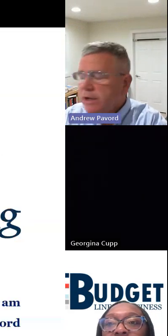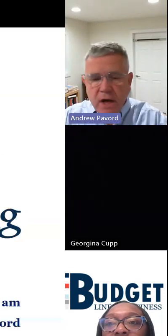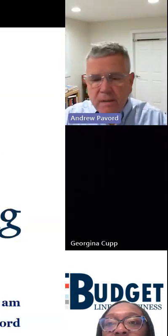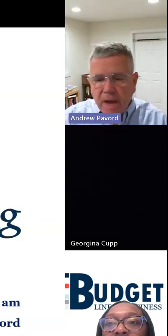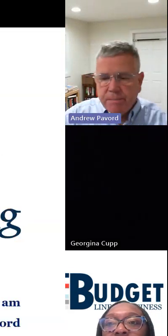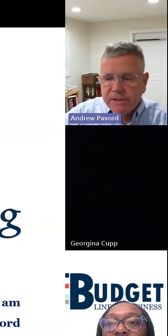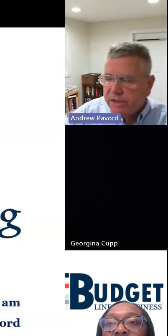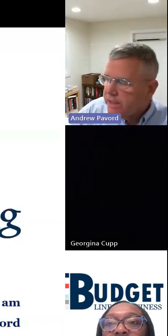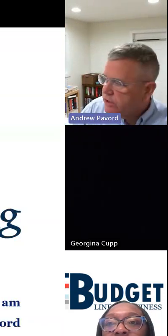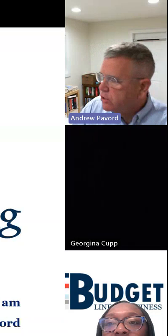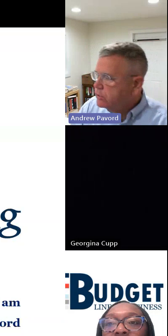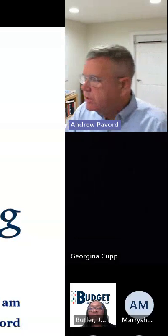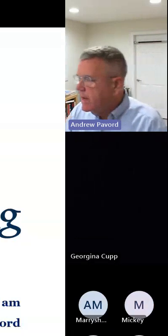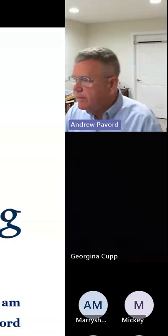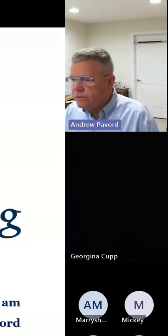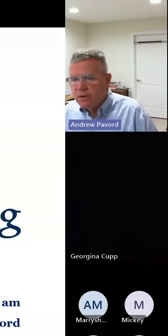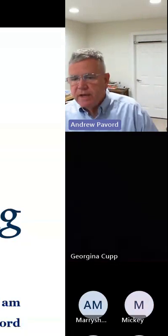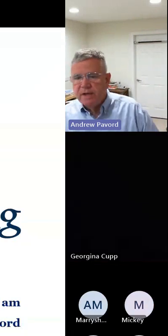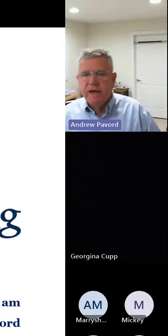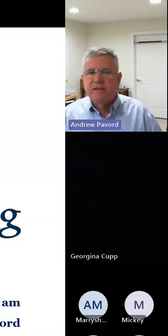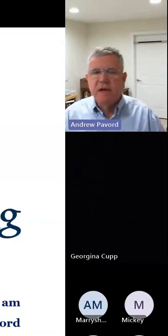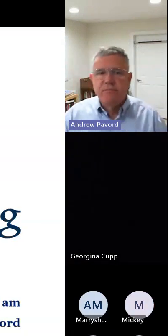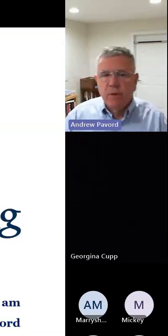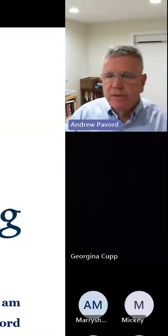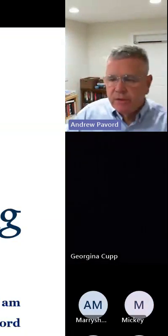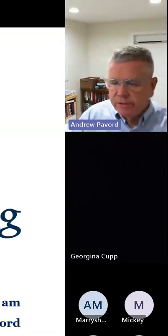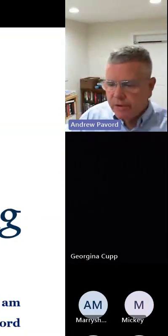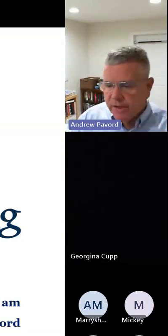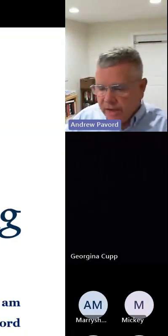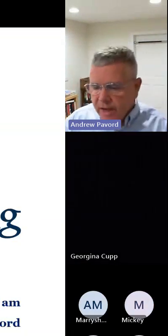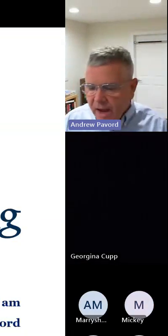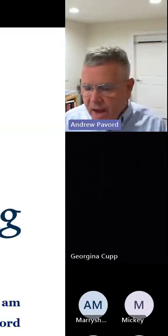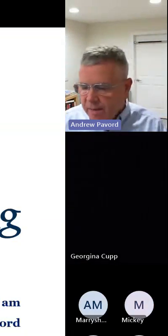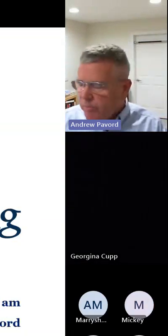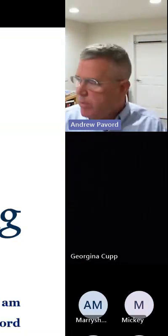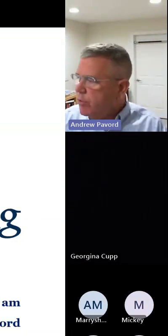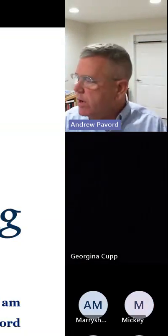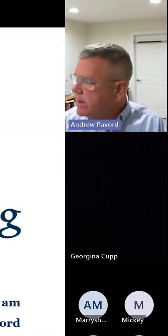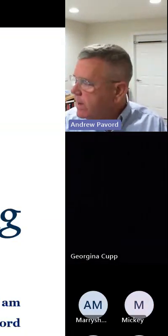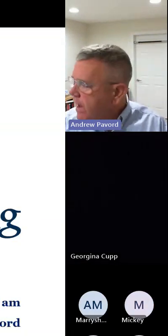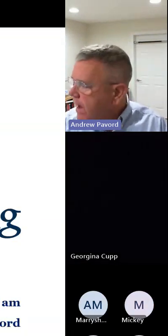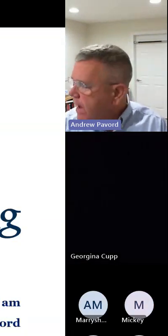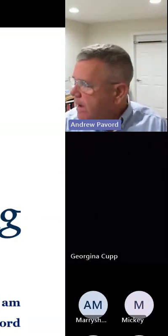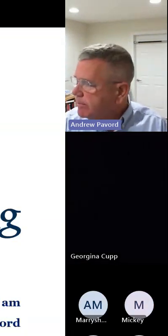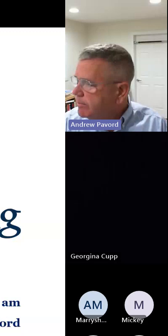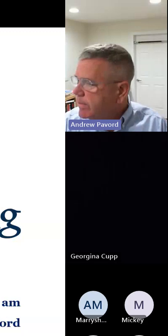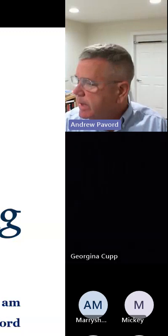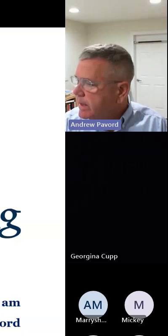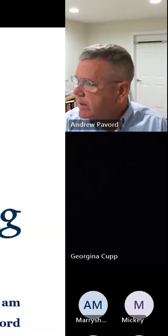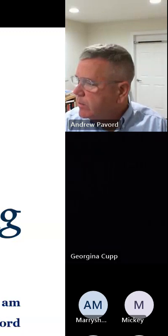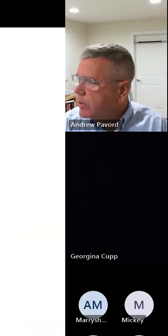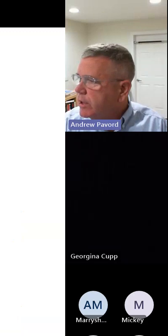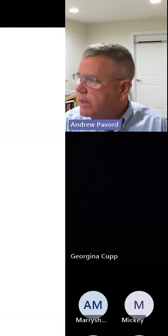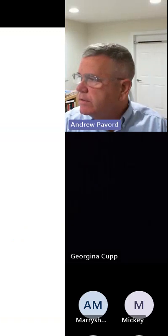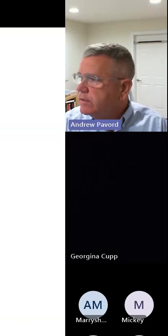Today we're going to talk about budget execution and the dreaded SF 133 report. Our